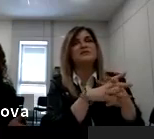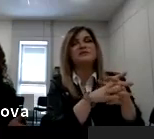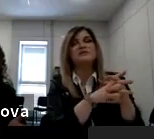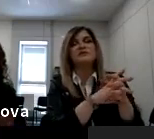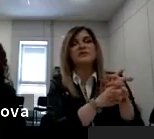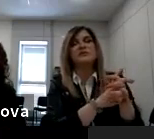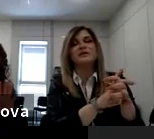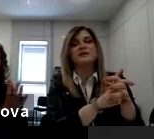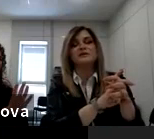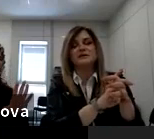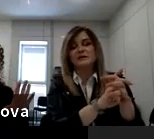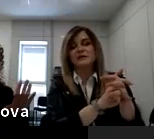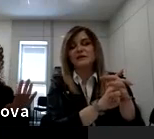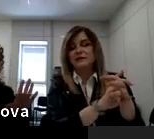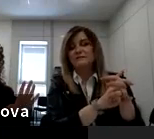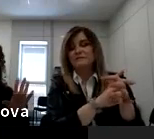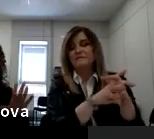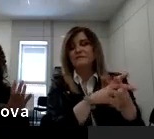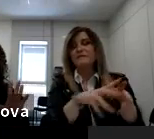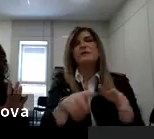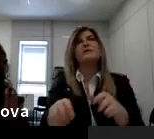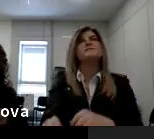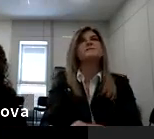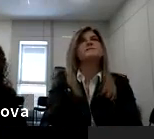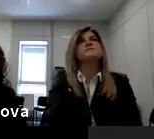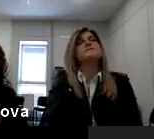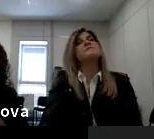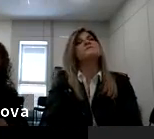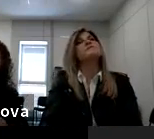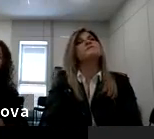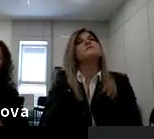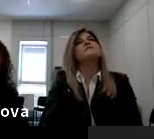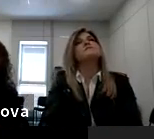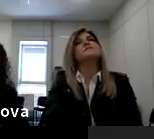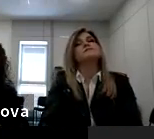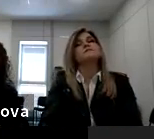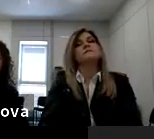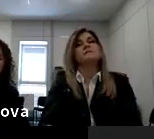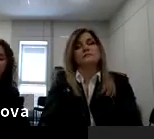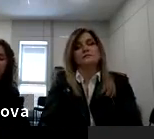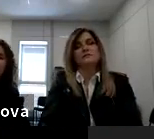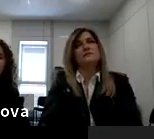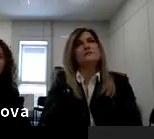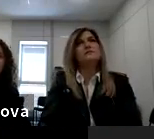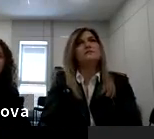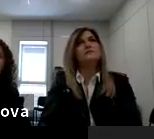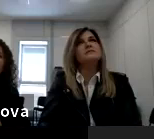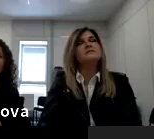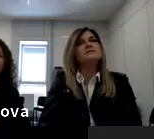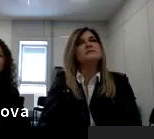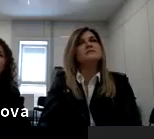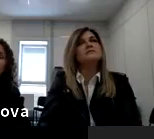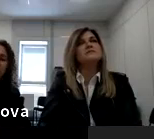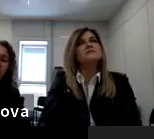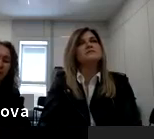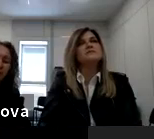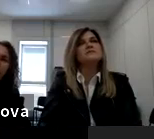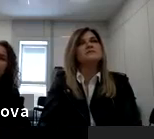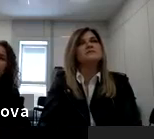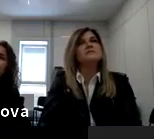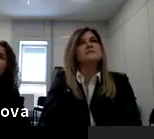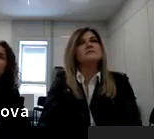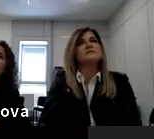will remove it. It was very dirty on the facade. We make modeling, and it was very dirty with the red channel. So we just moved it